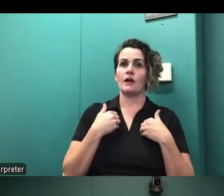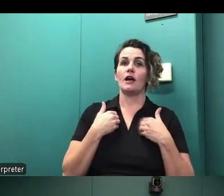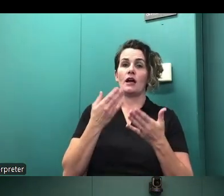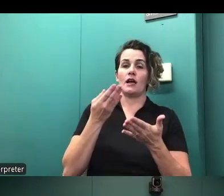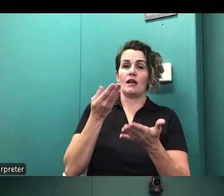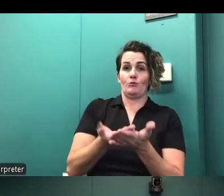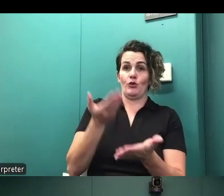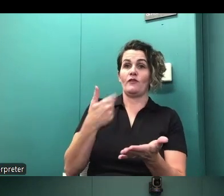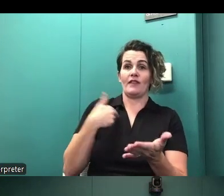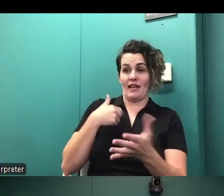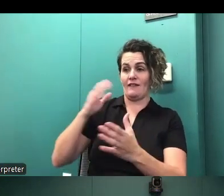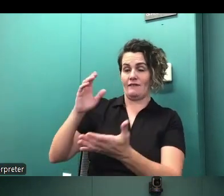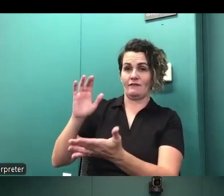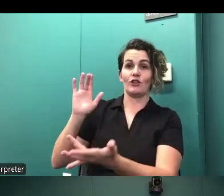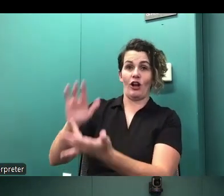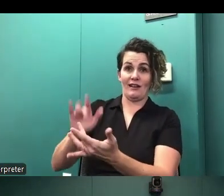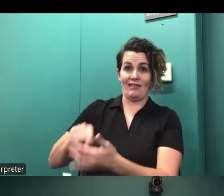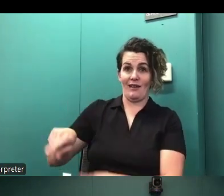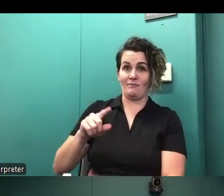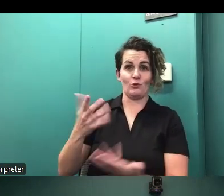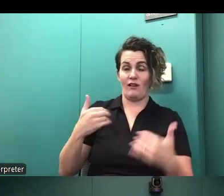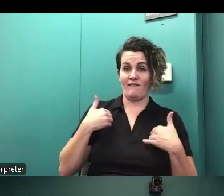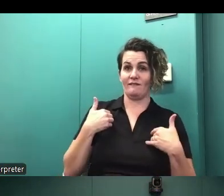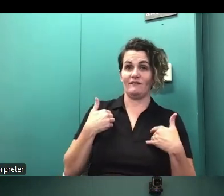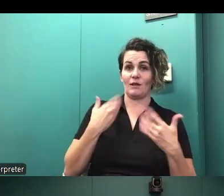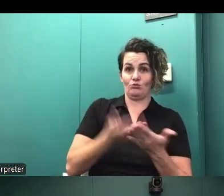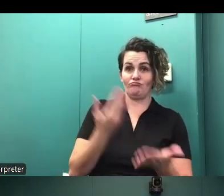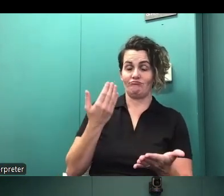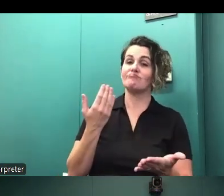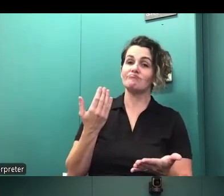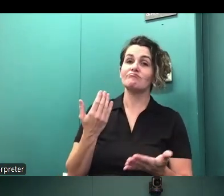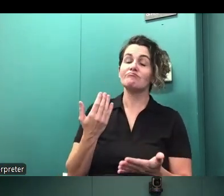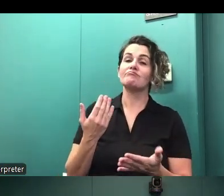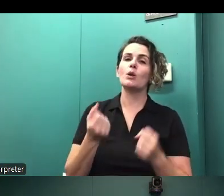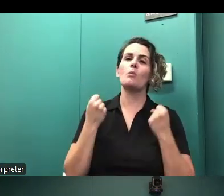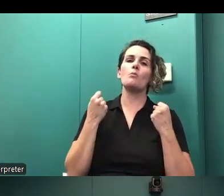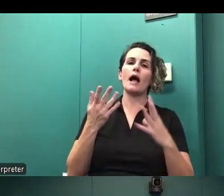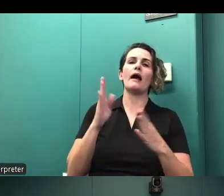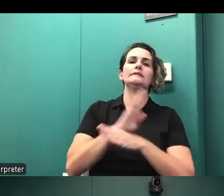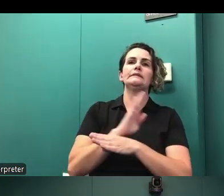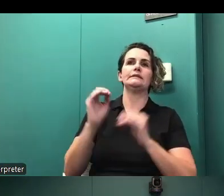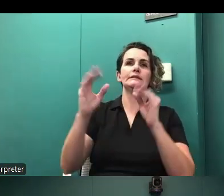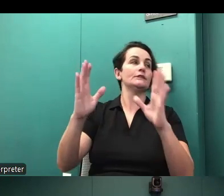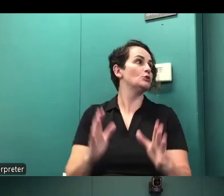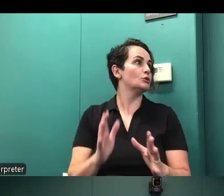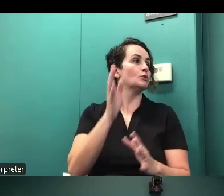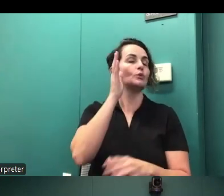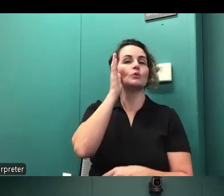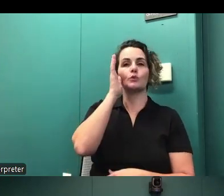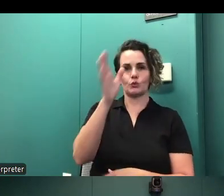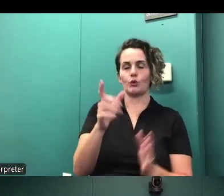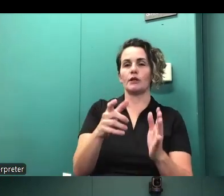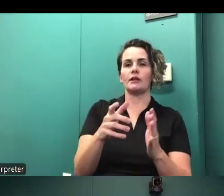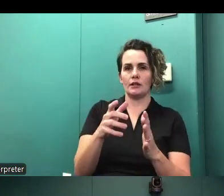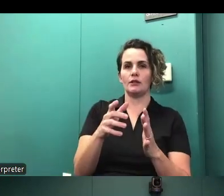I have chatted with them and made contact with them. Okay. The other thing that we worry about is like many busy teachers will take time to